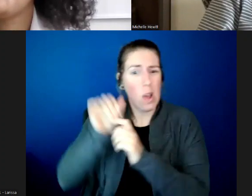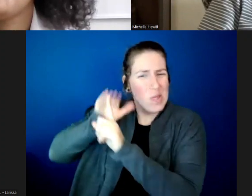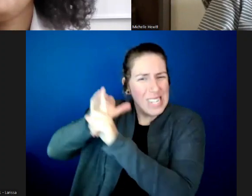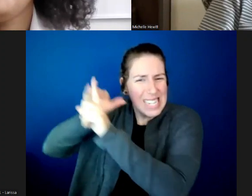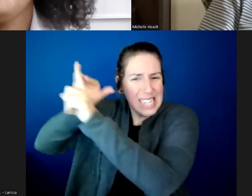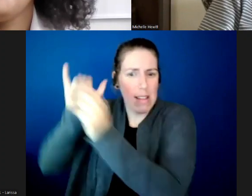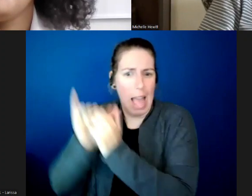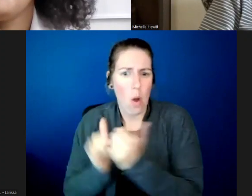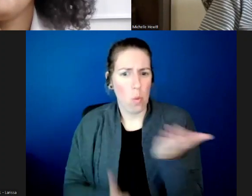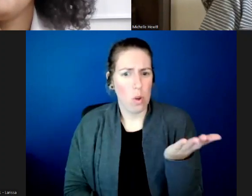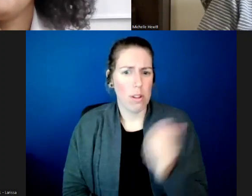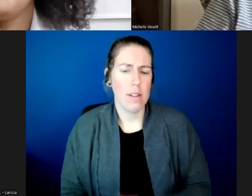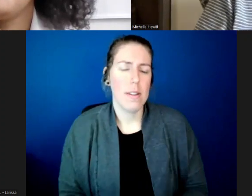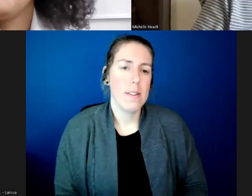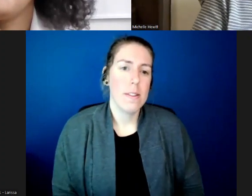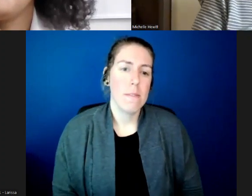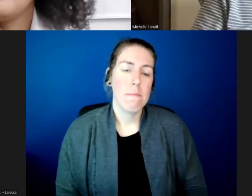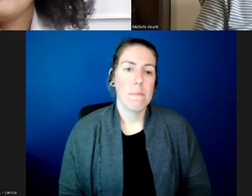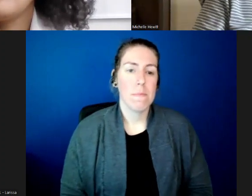Yeah, I mean,